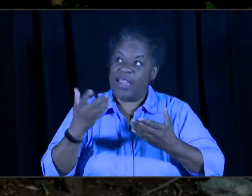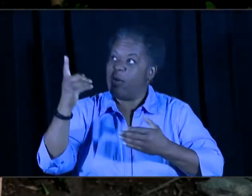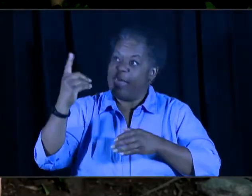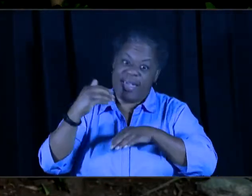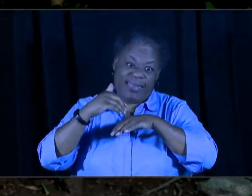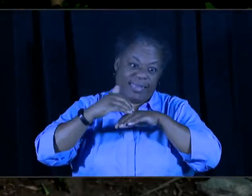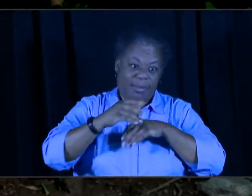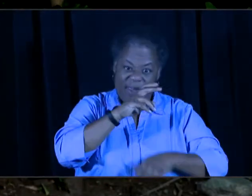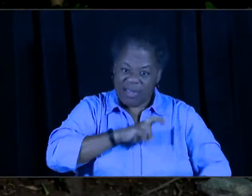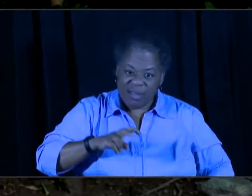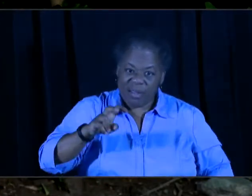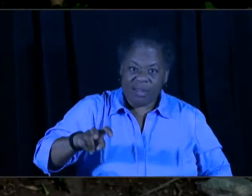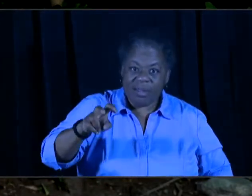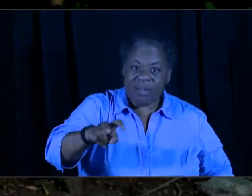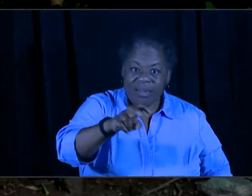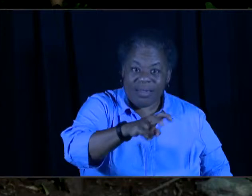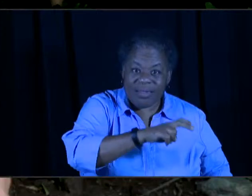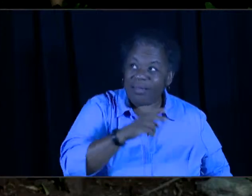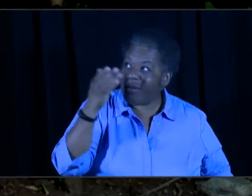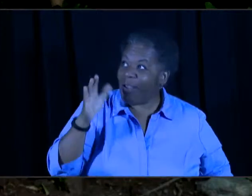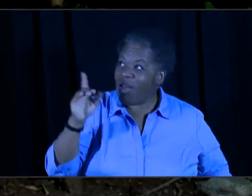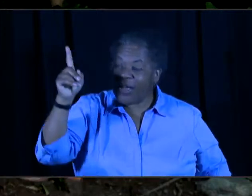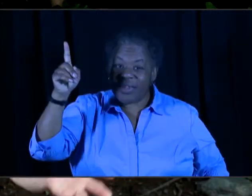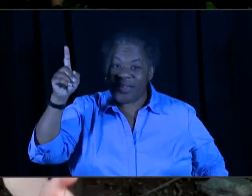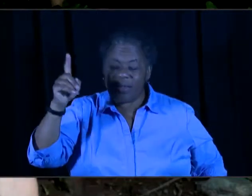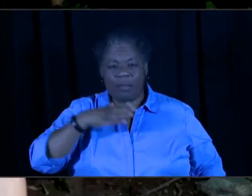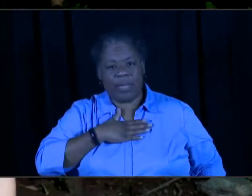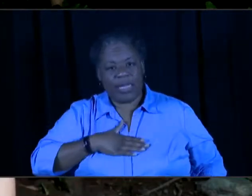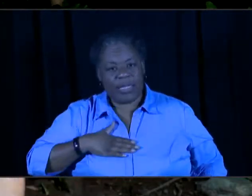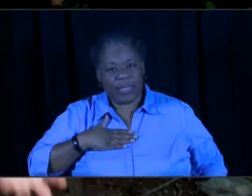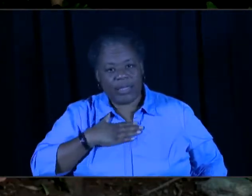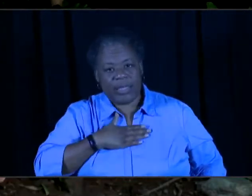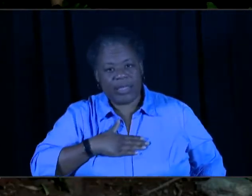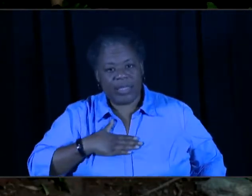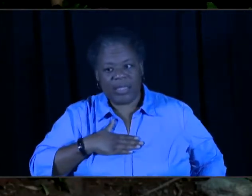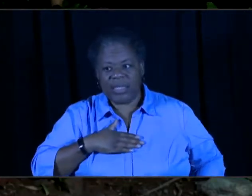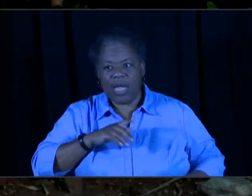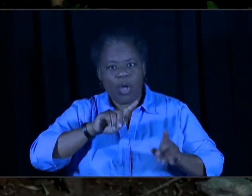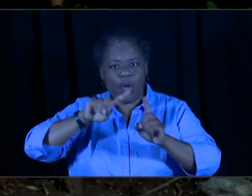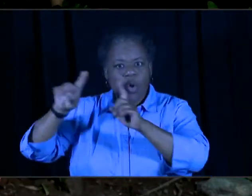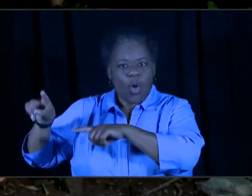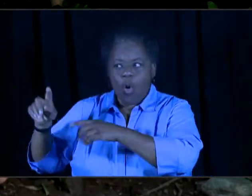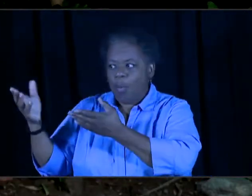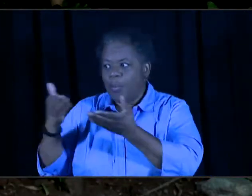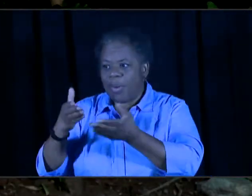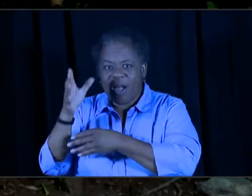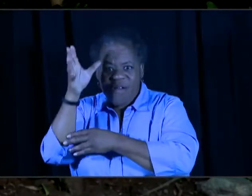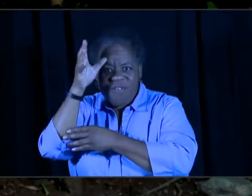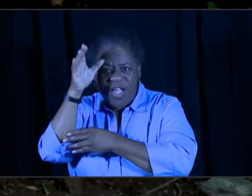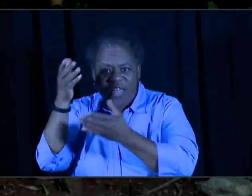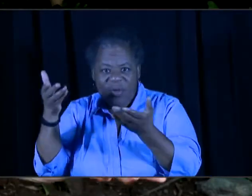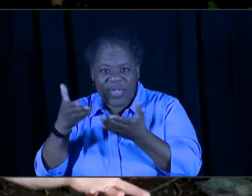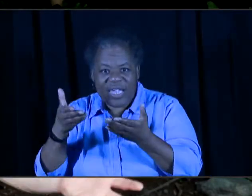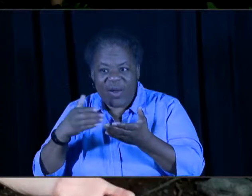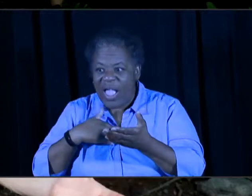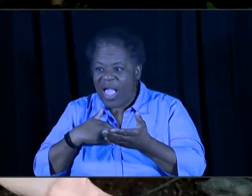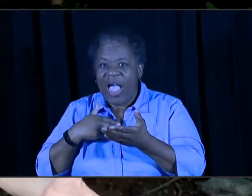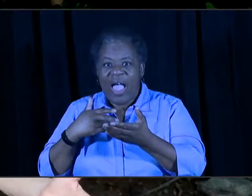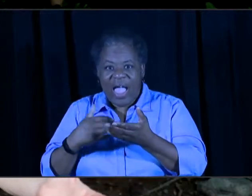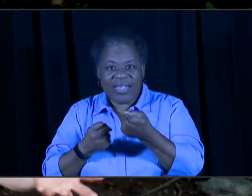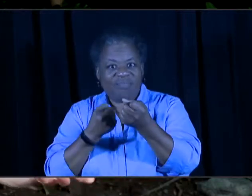to place. So please, go and bring our father here. I can provide for all of